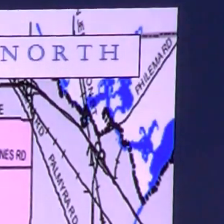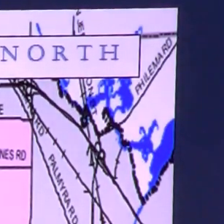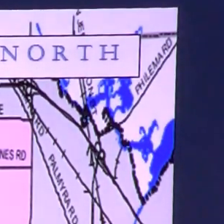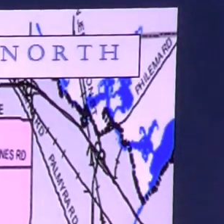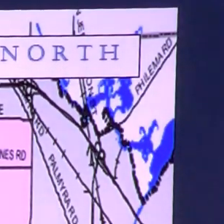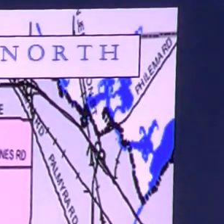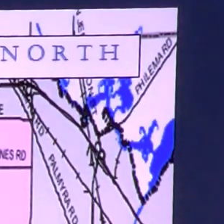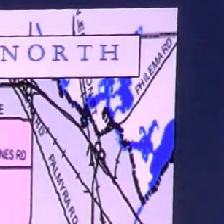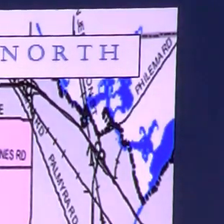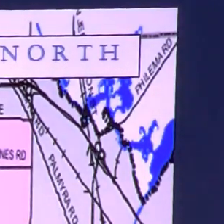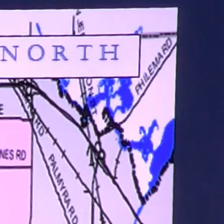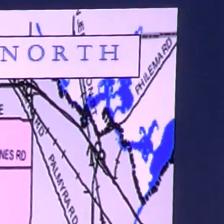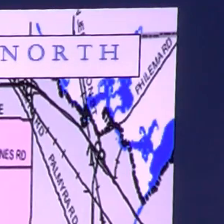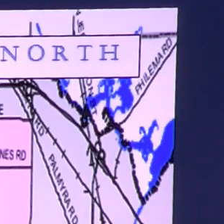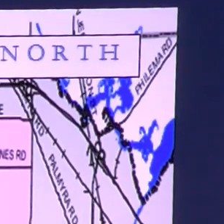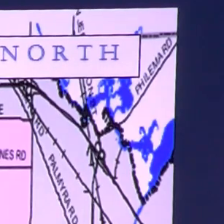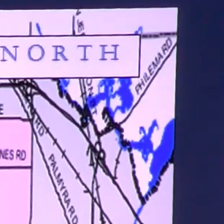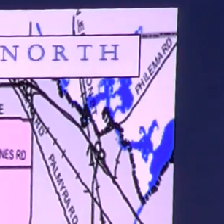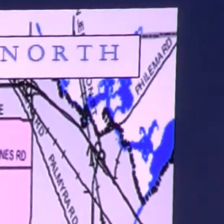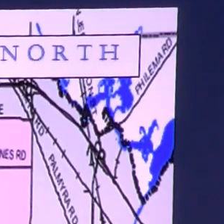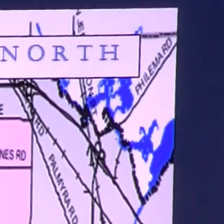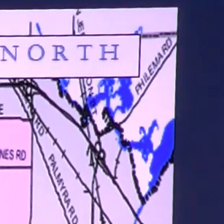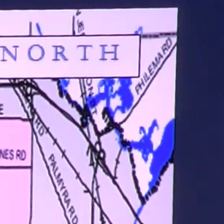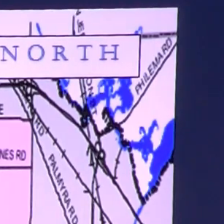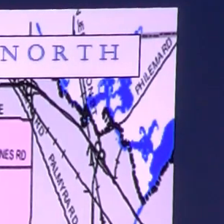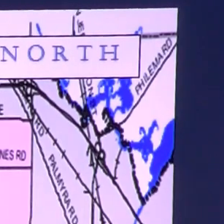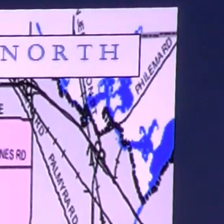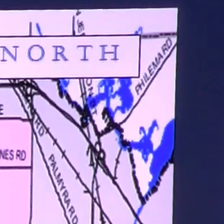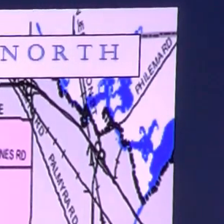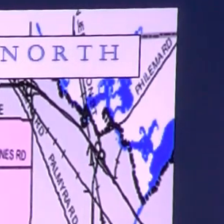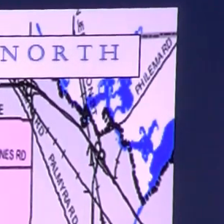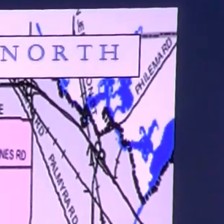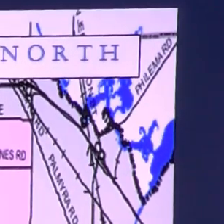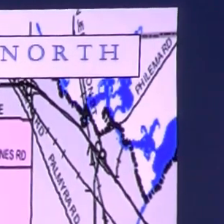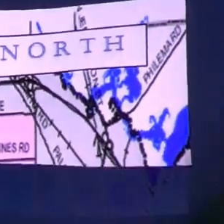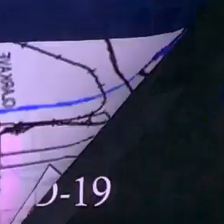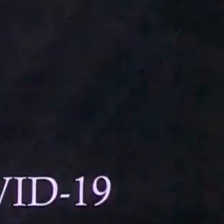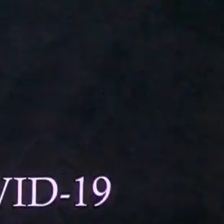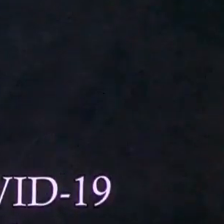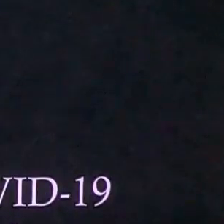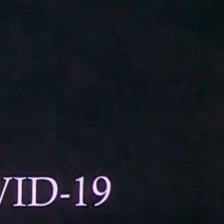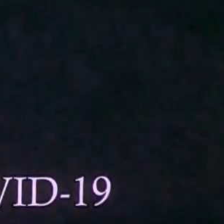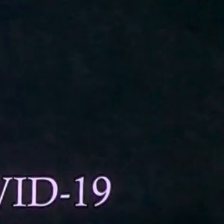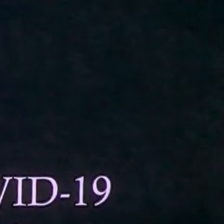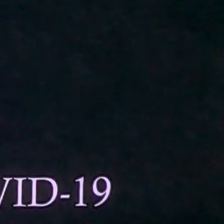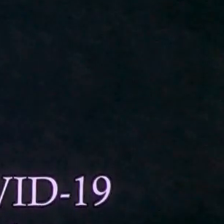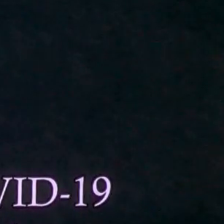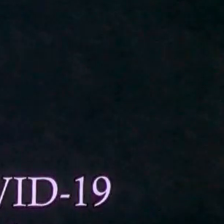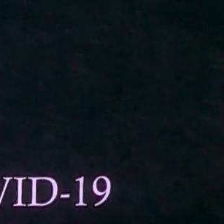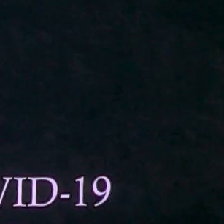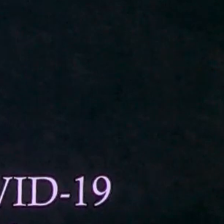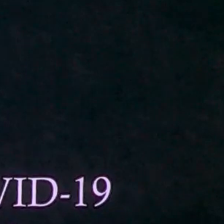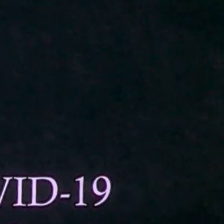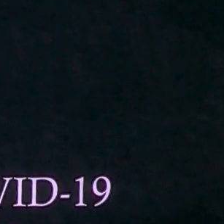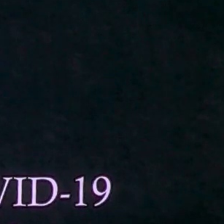31721 deaths. 31707, we have a total of 26 deaths.